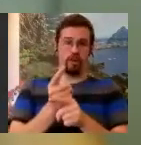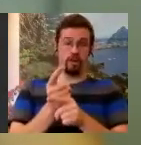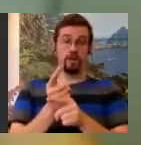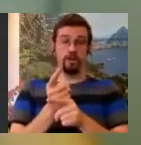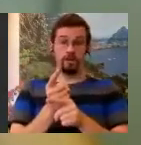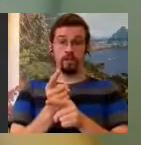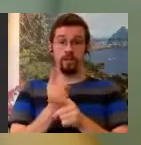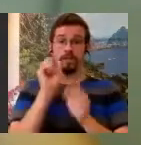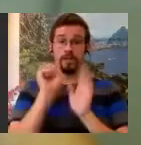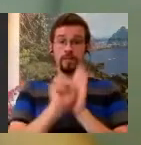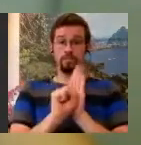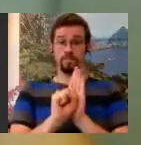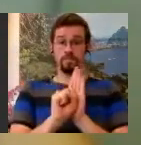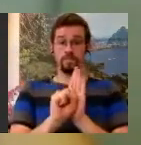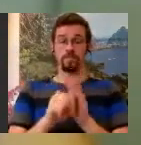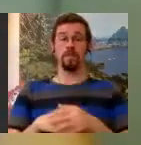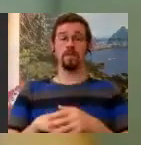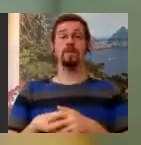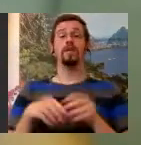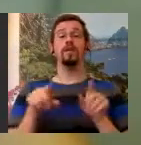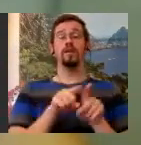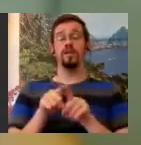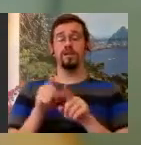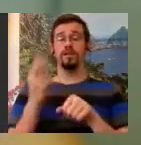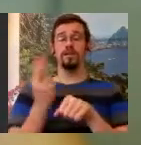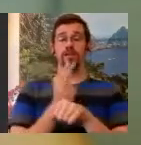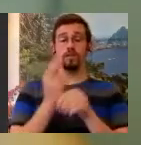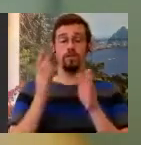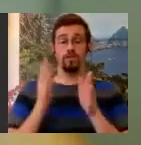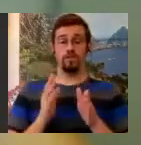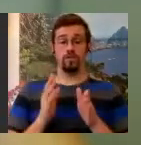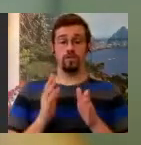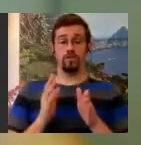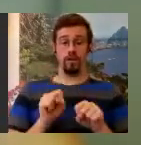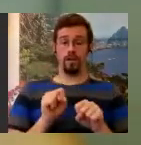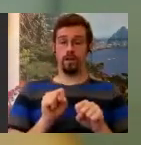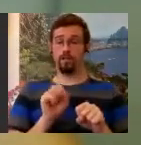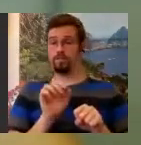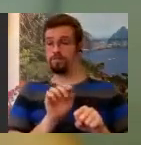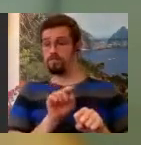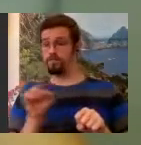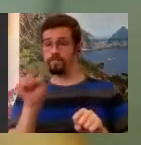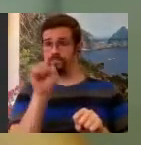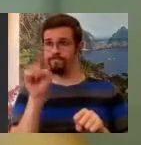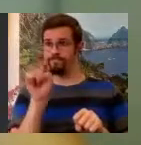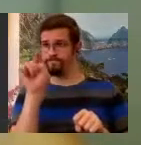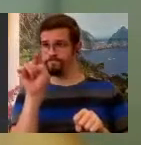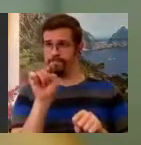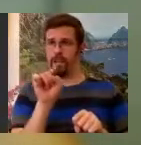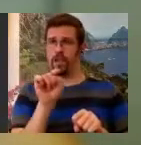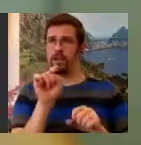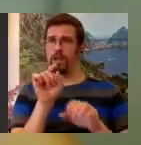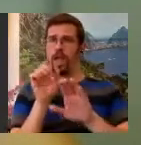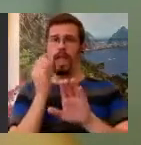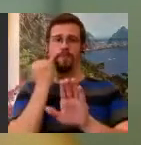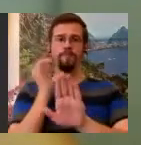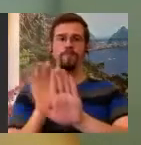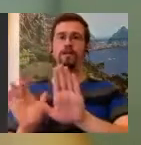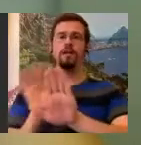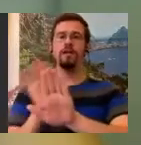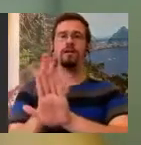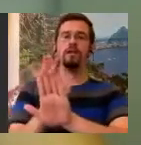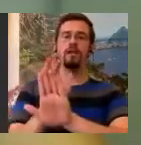and is on the use of mouse over activated animations instead of textual